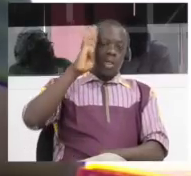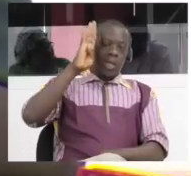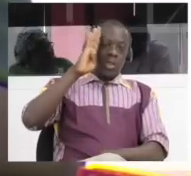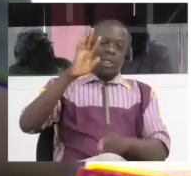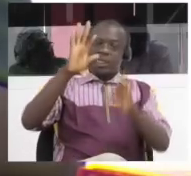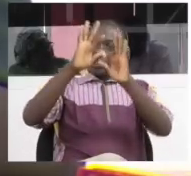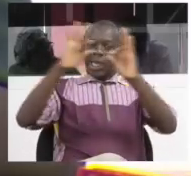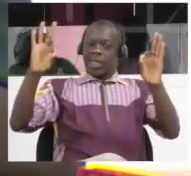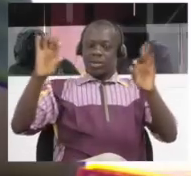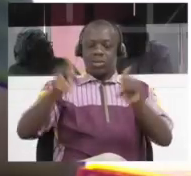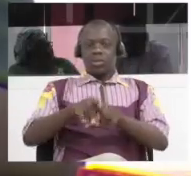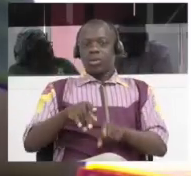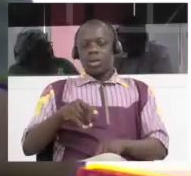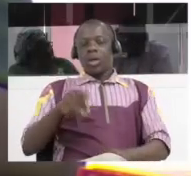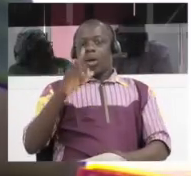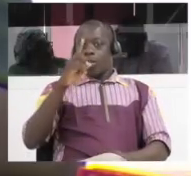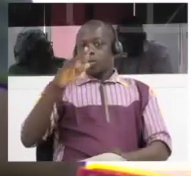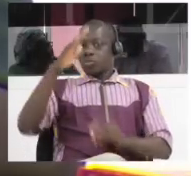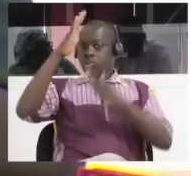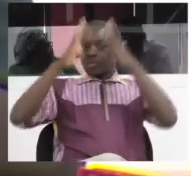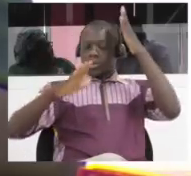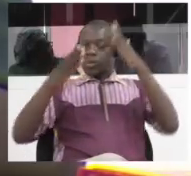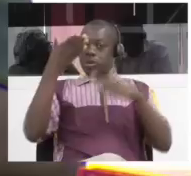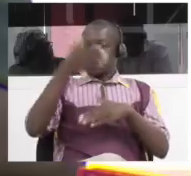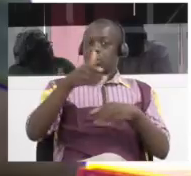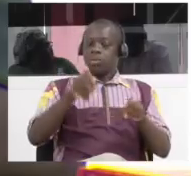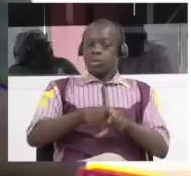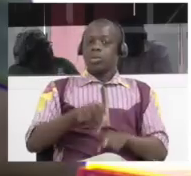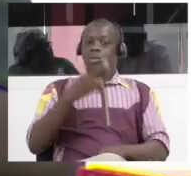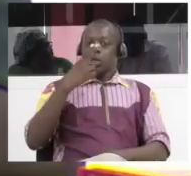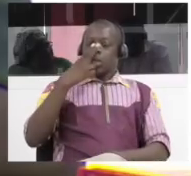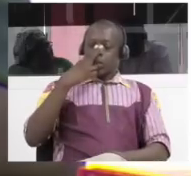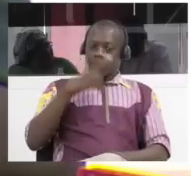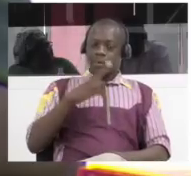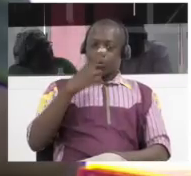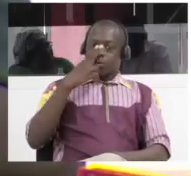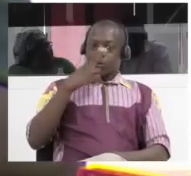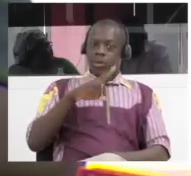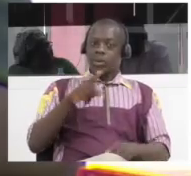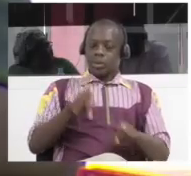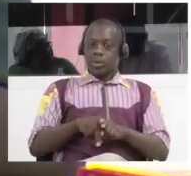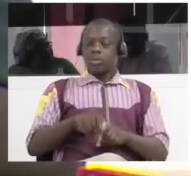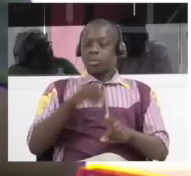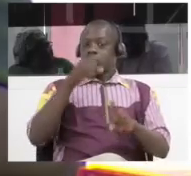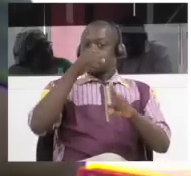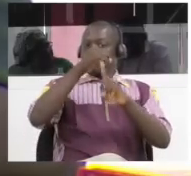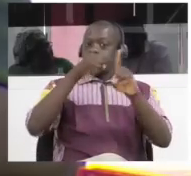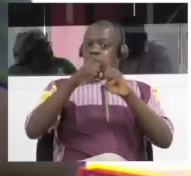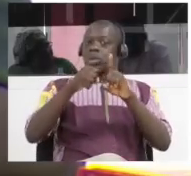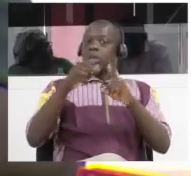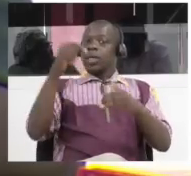the soldier in the field would endure worse condition than that, because if you are on